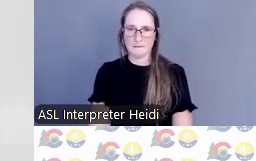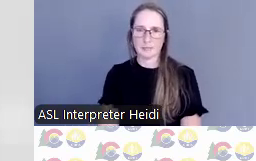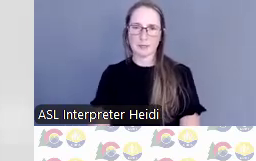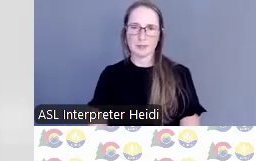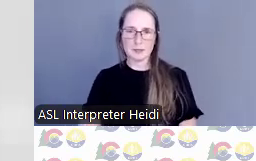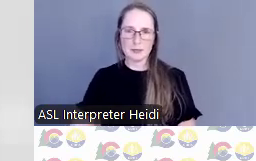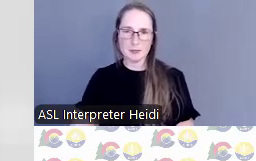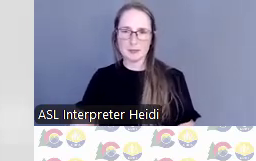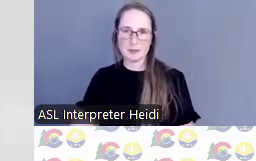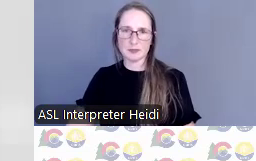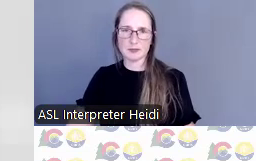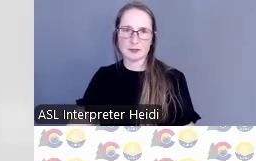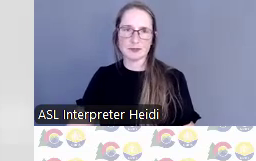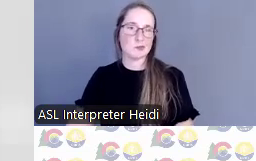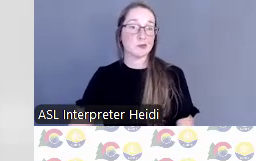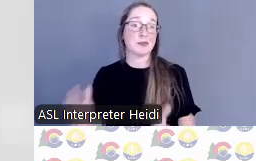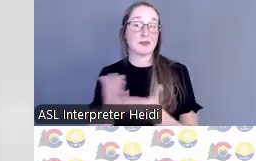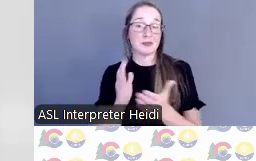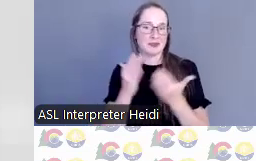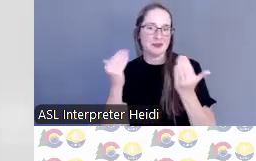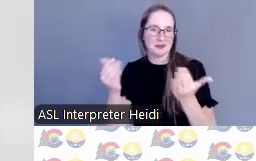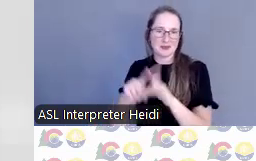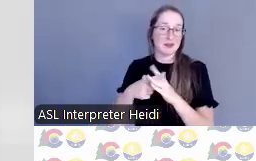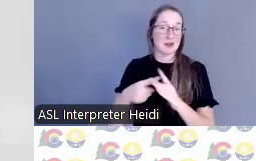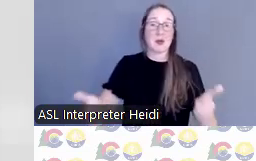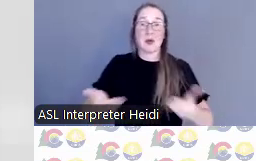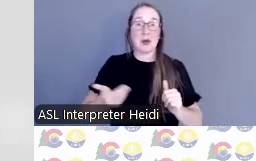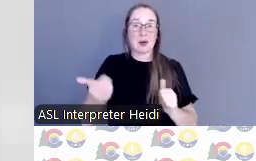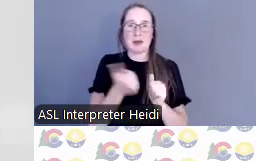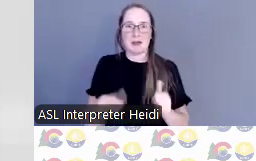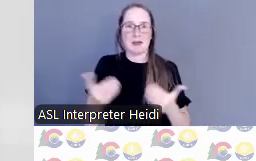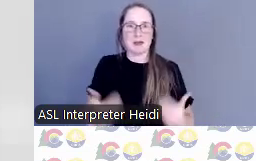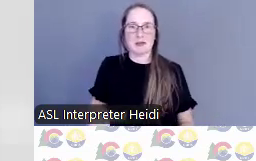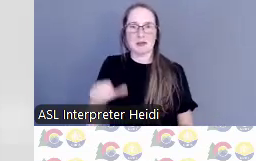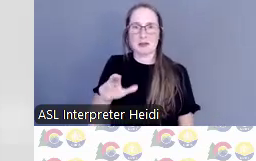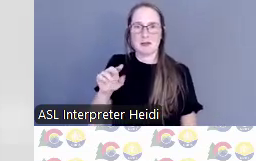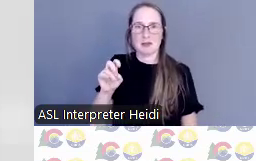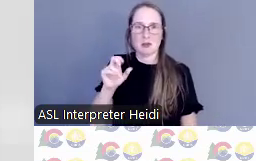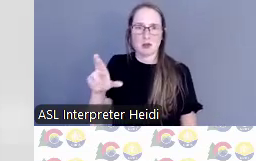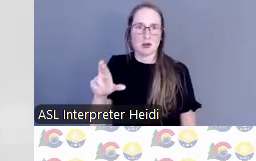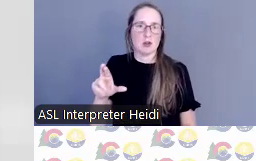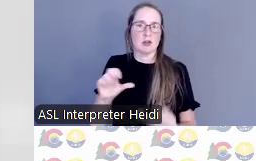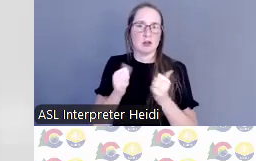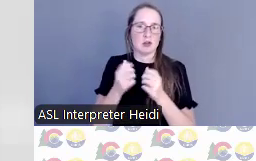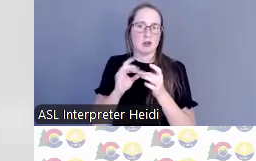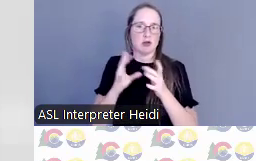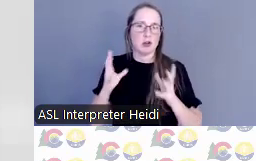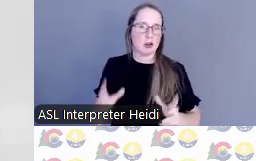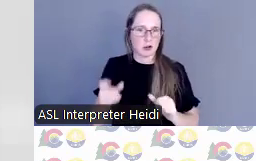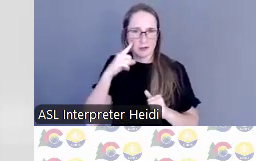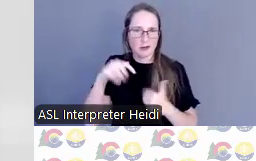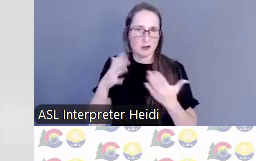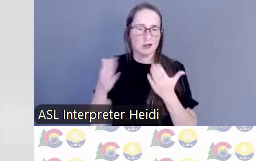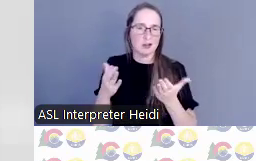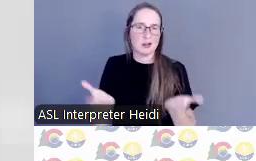All right, well, we're going to go ahead and get started. Welcome, everyone. I am Carrie Volter. I'm the Associate Director of Crisis Services